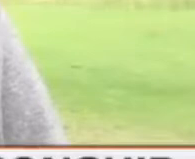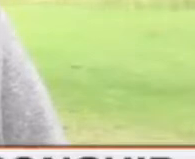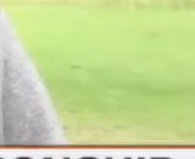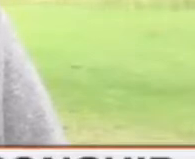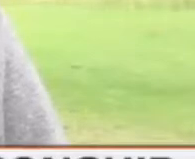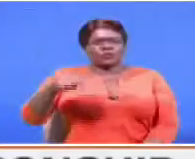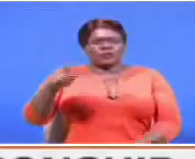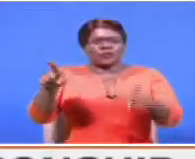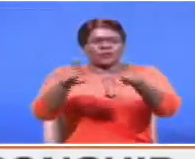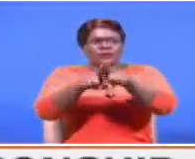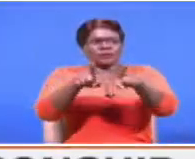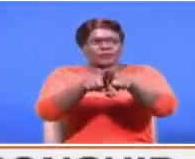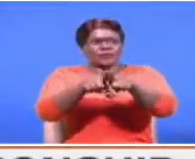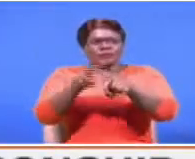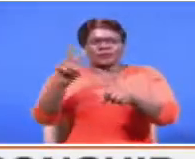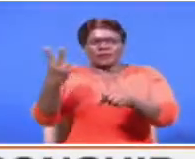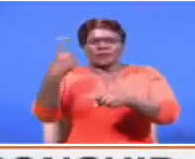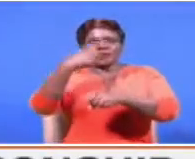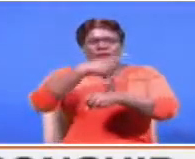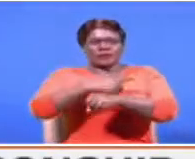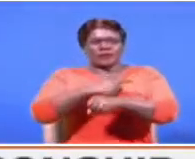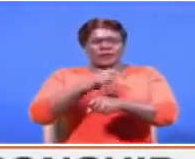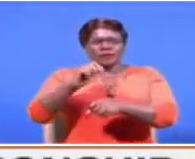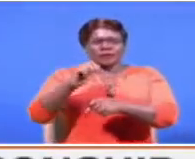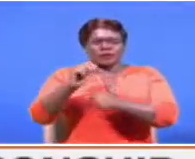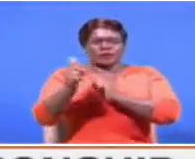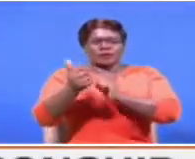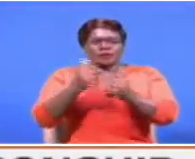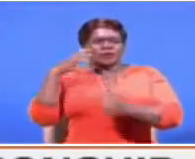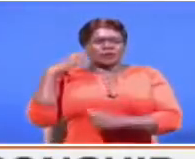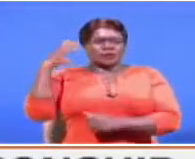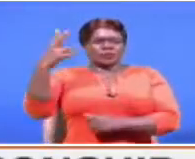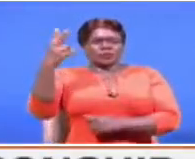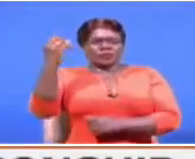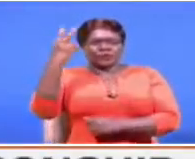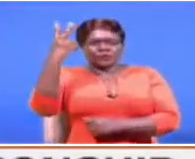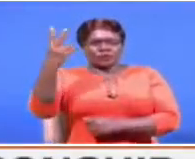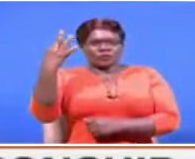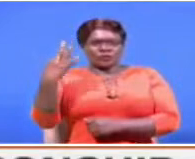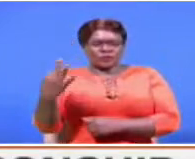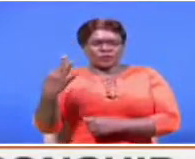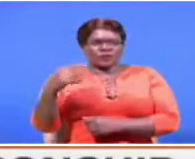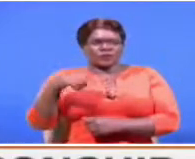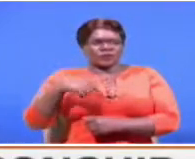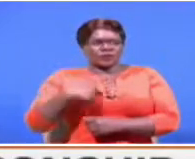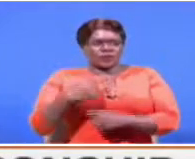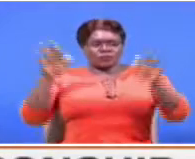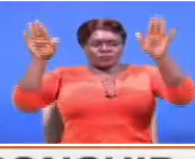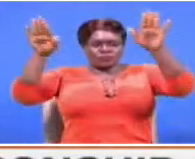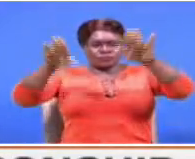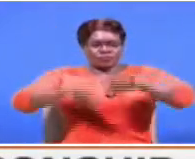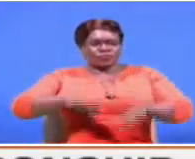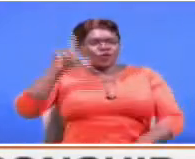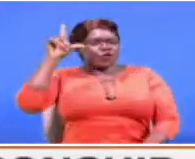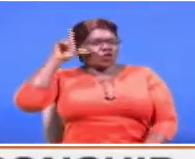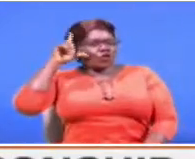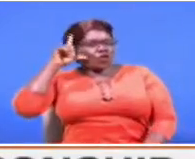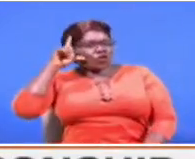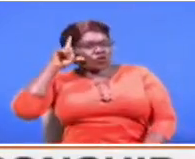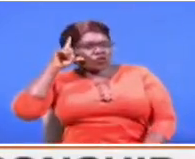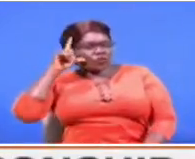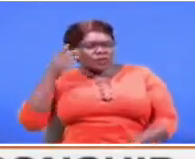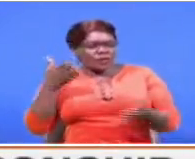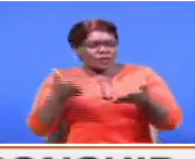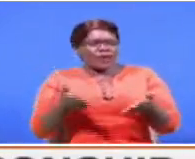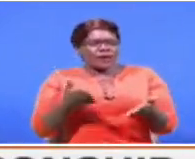Today has been day two of the Kenya Amateur Match Play Championship 2023 here at the Great Rift Valley Lodge. So far